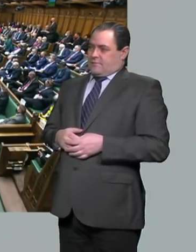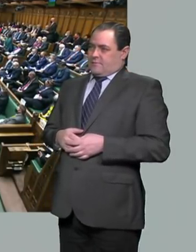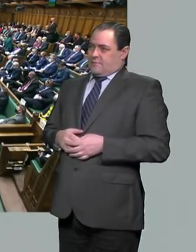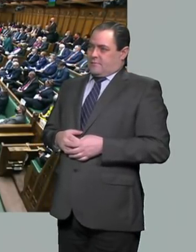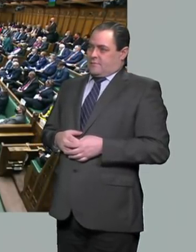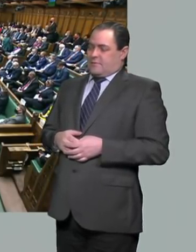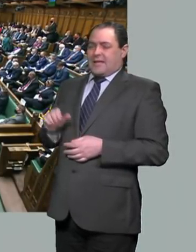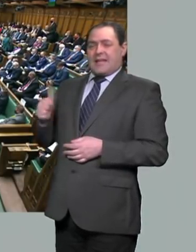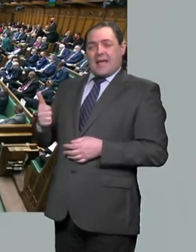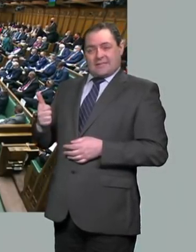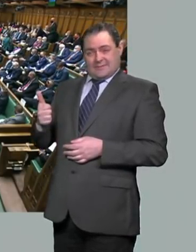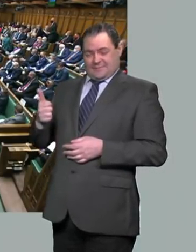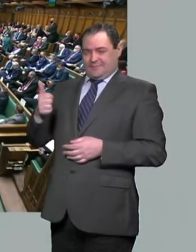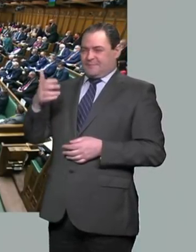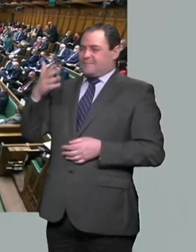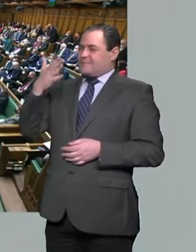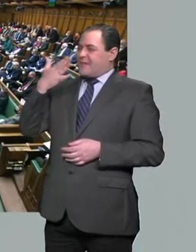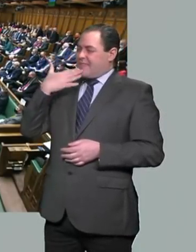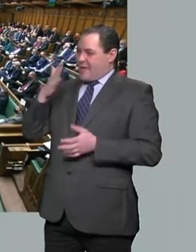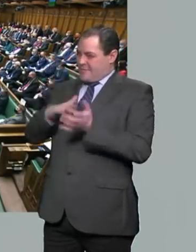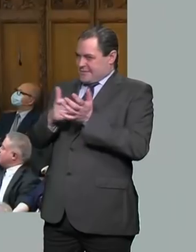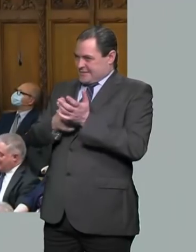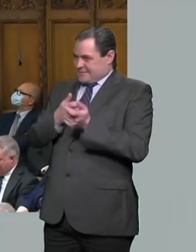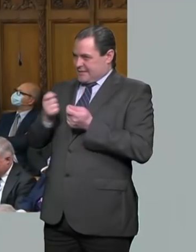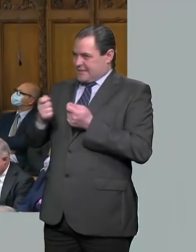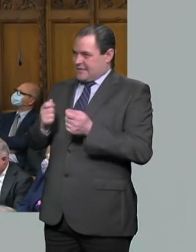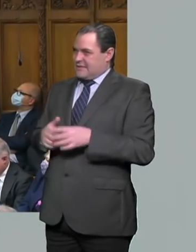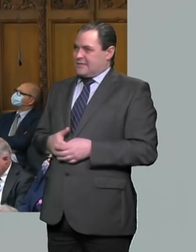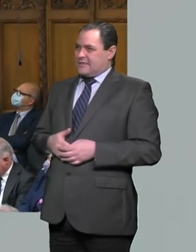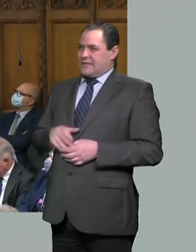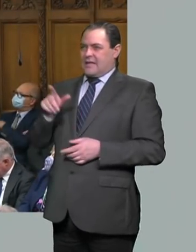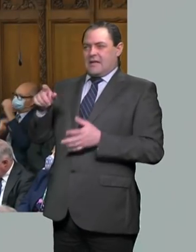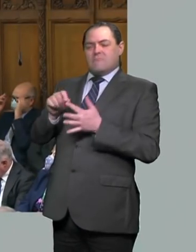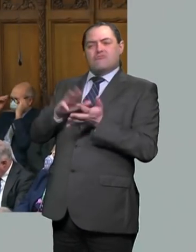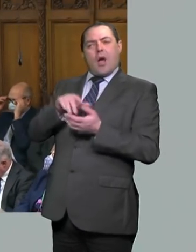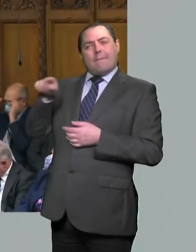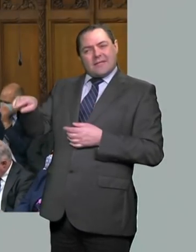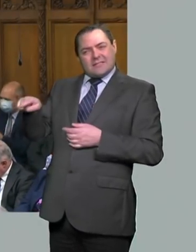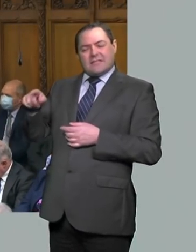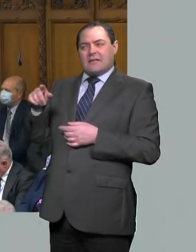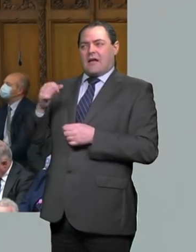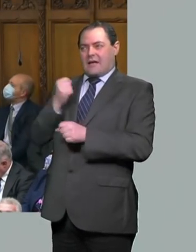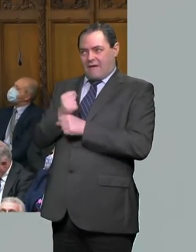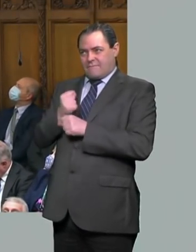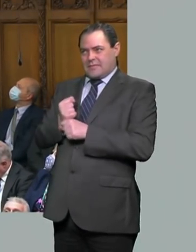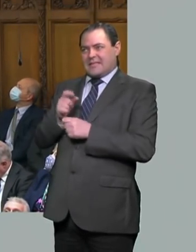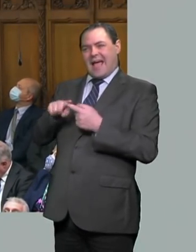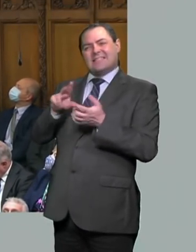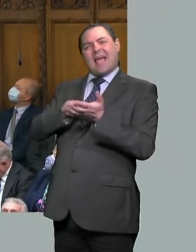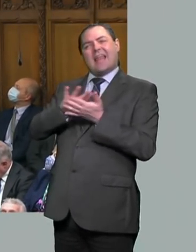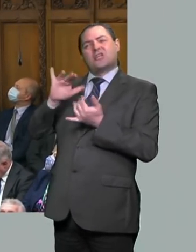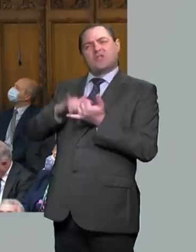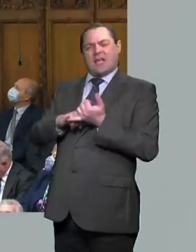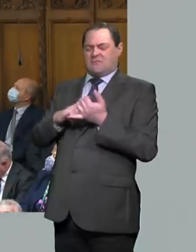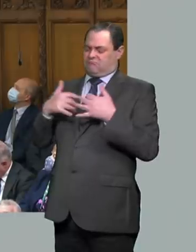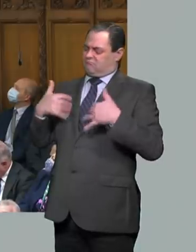Marcus, well, thank you, Mr. Speaker. The Prime Minister, the Government and our NHS have done an amazing